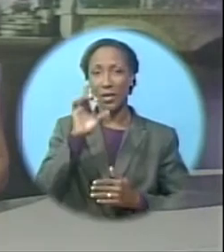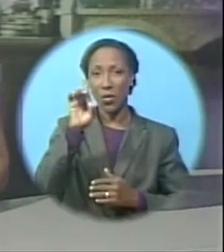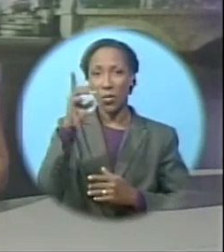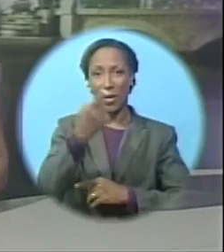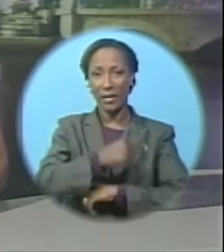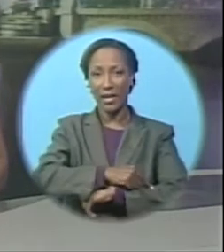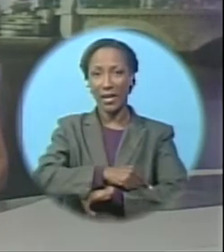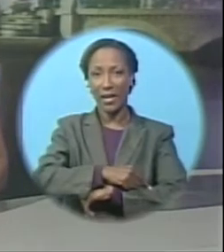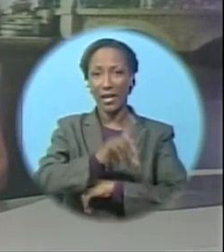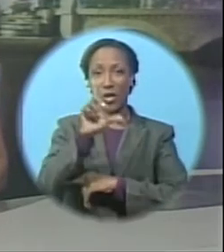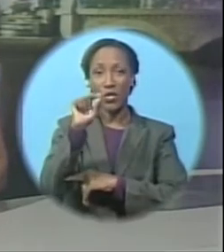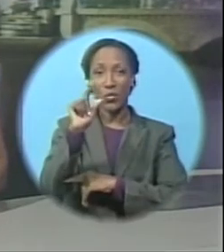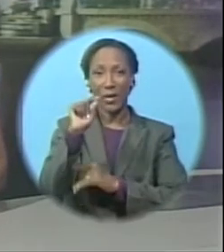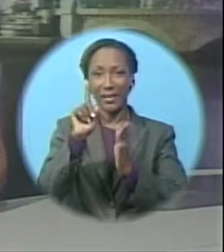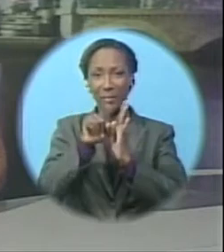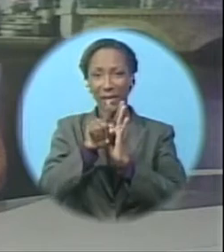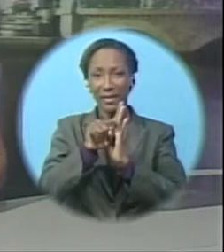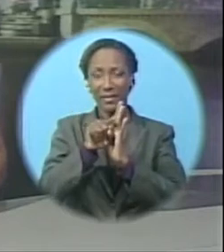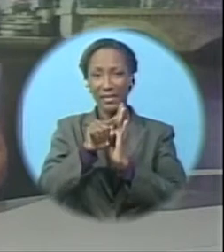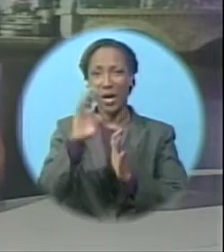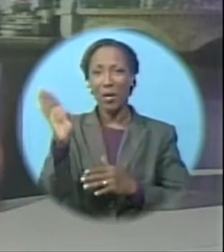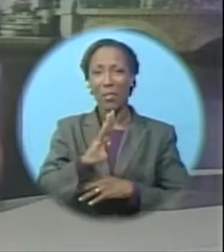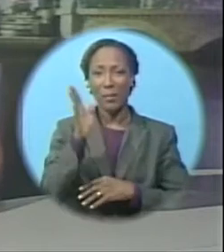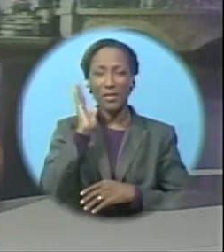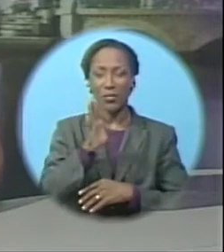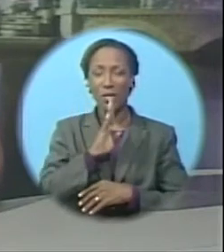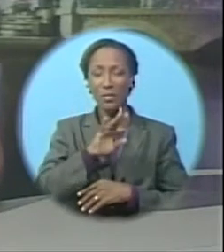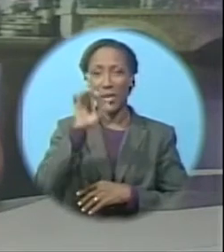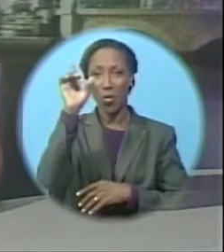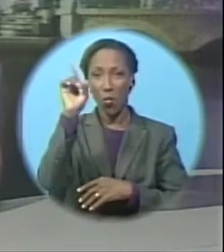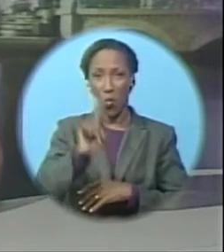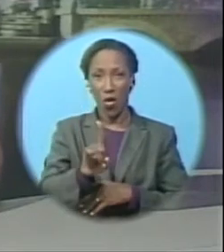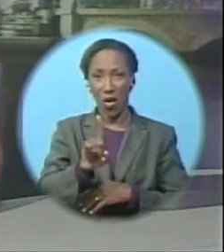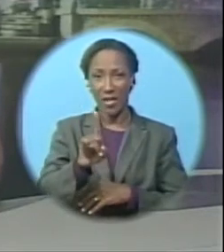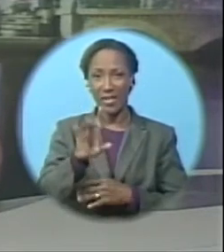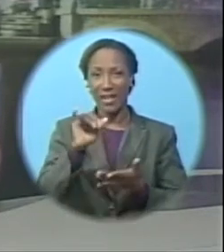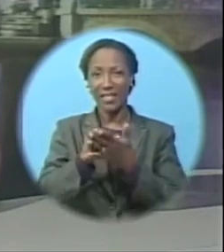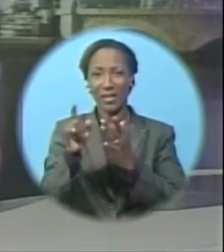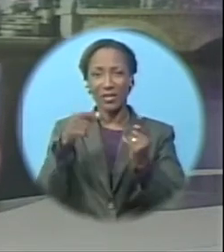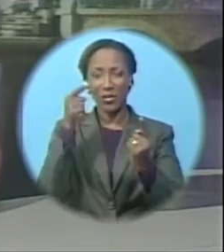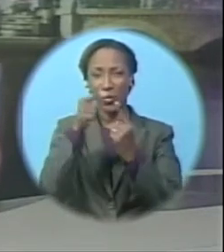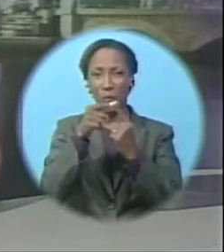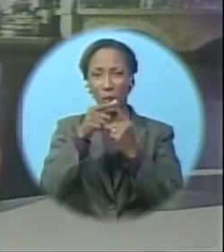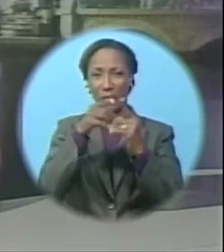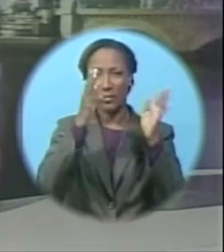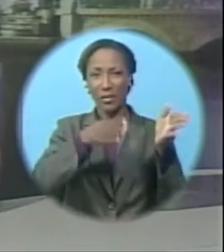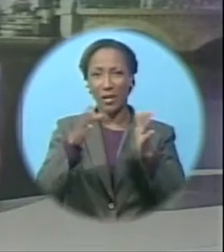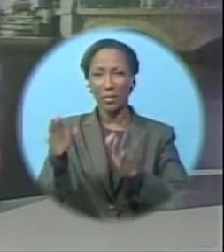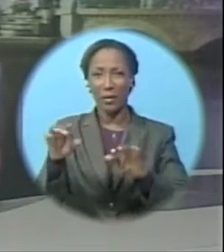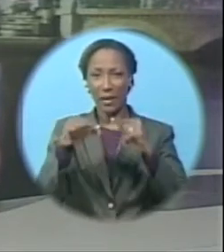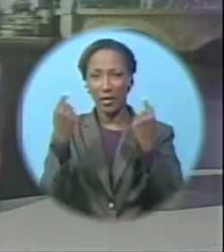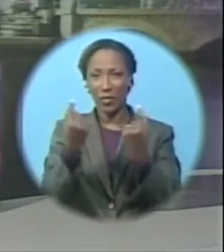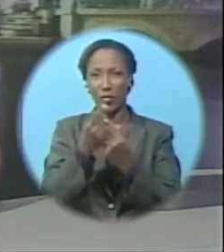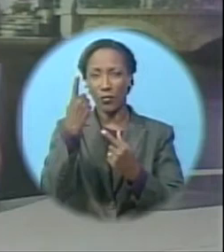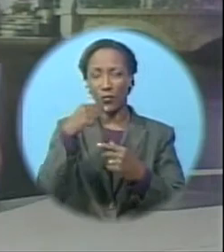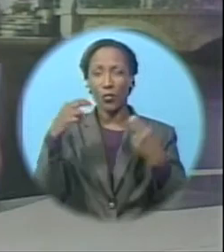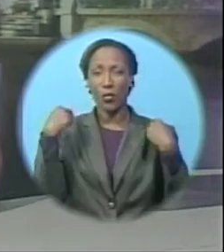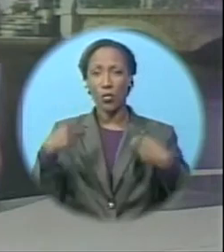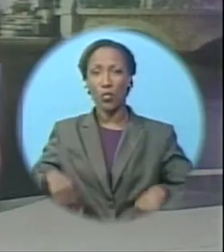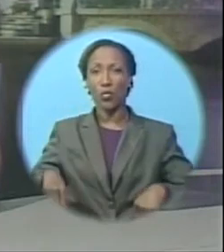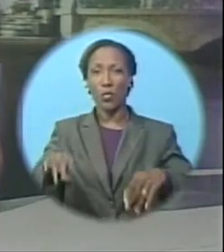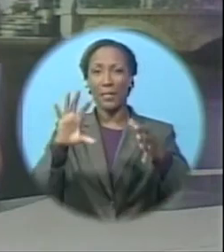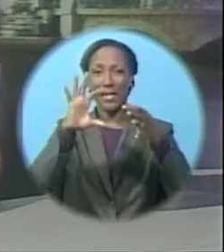One day, 20 minutes, Barbados will be one. And that's the goal of the organizing committee behind the Human Chain Link, one